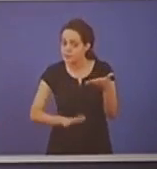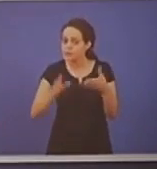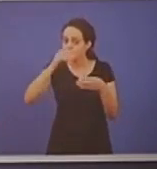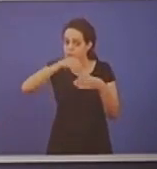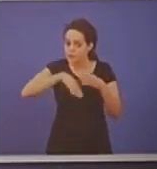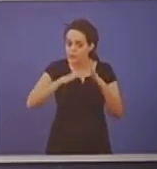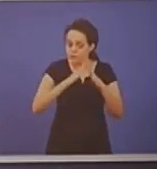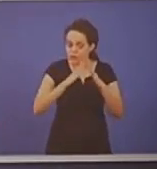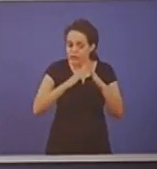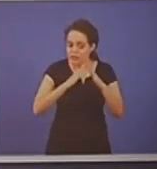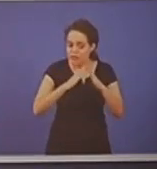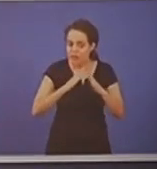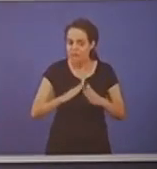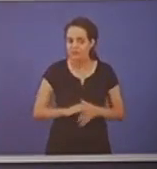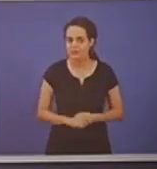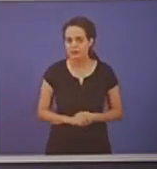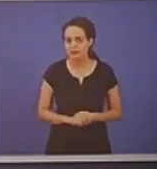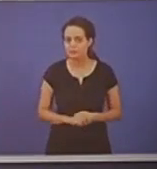That was the homework from last week.